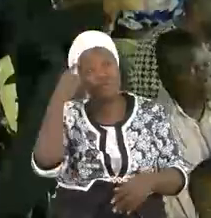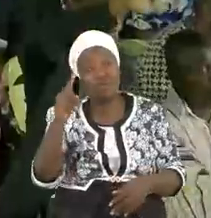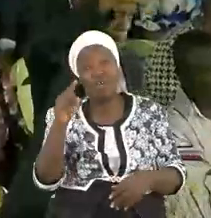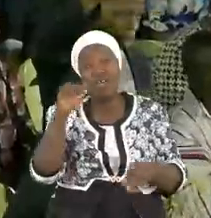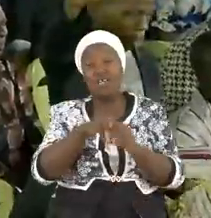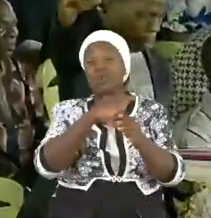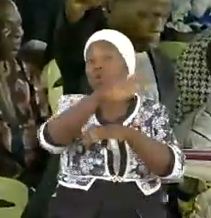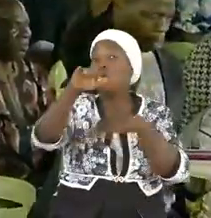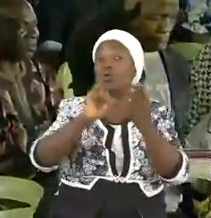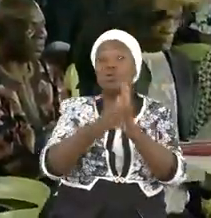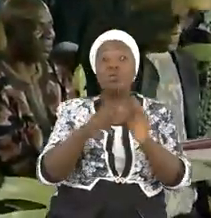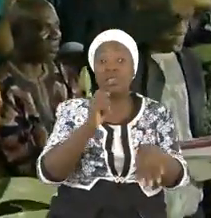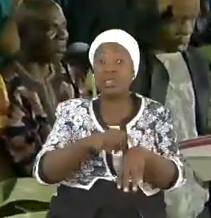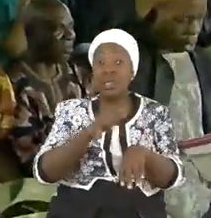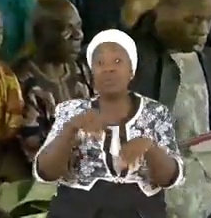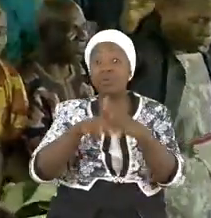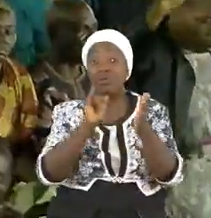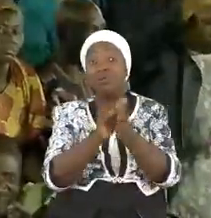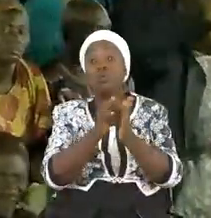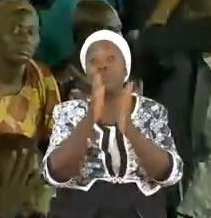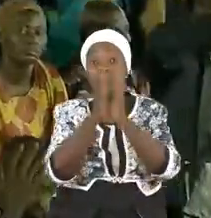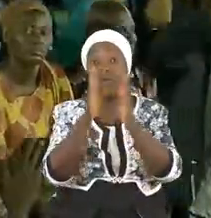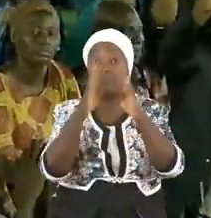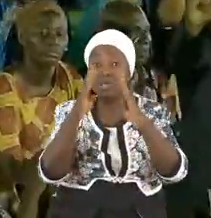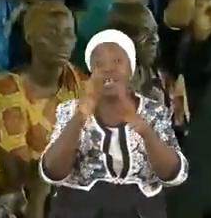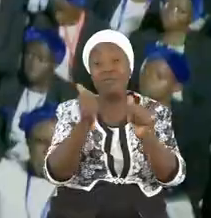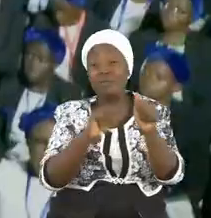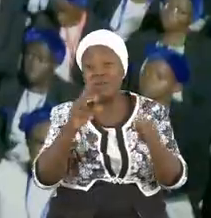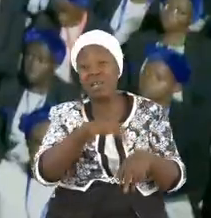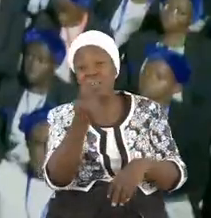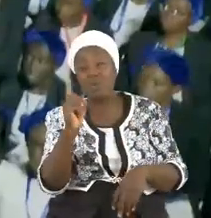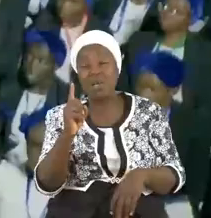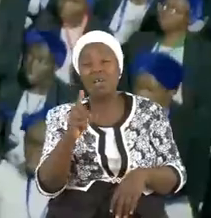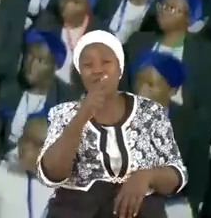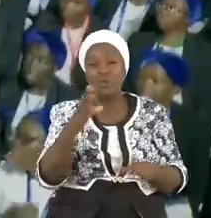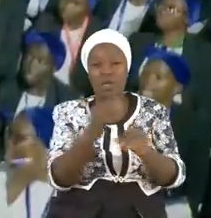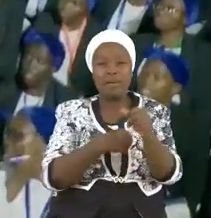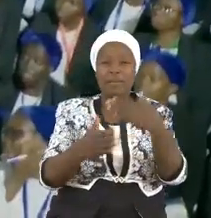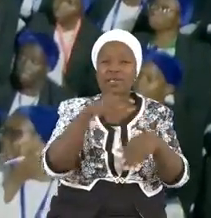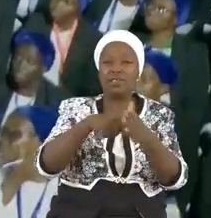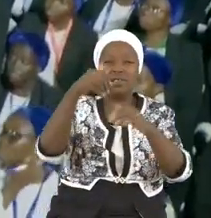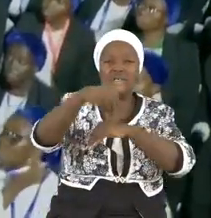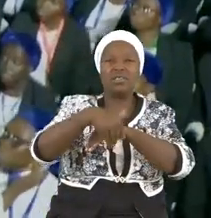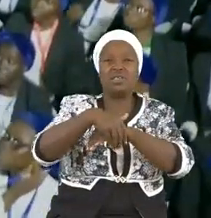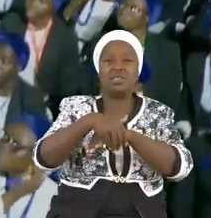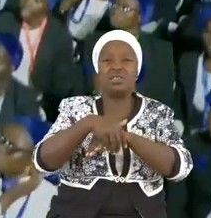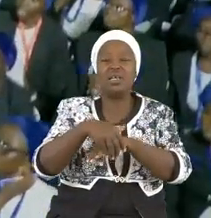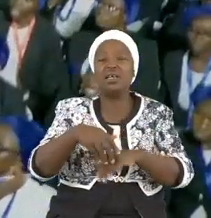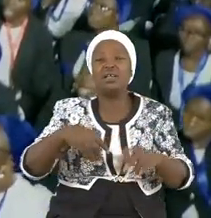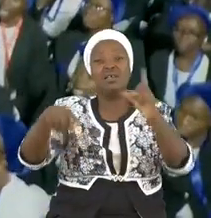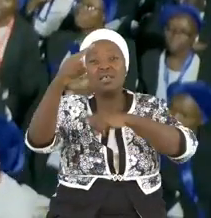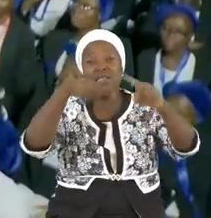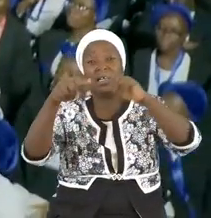vigils, in all those prayer meetings, anywhere, everywhere, you recover tonight. I